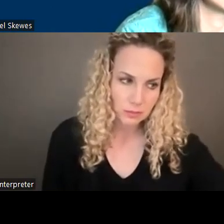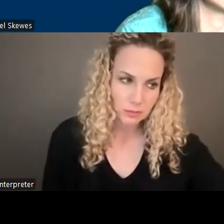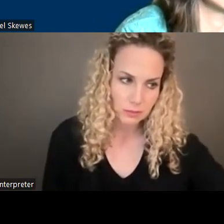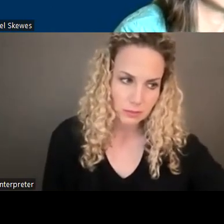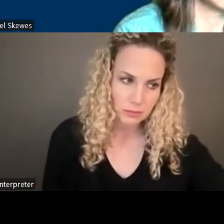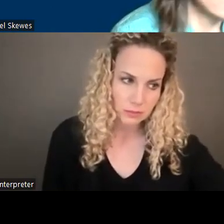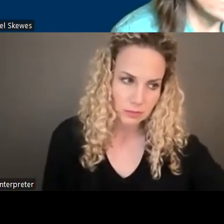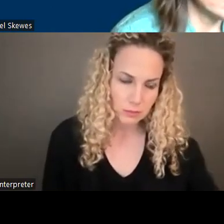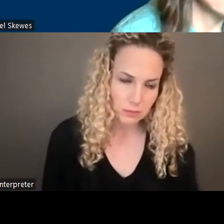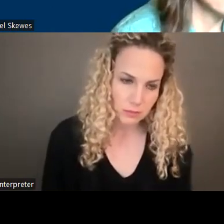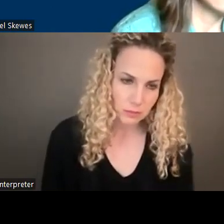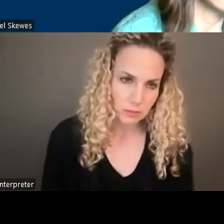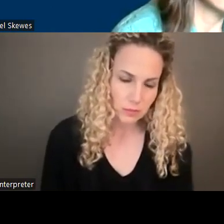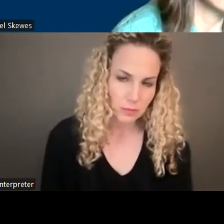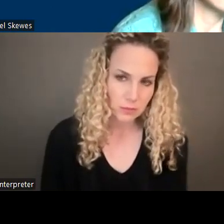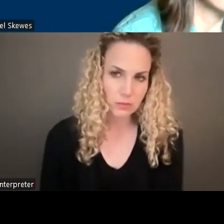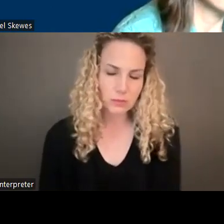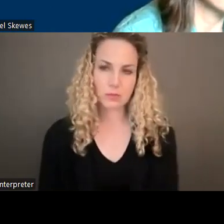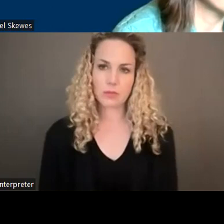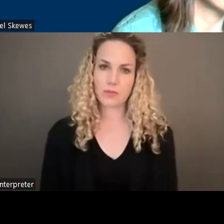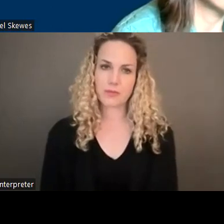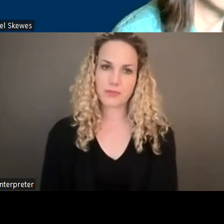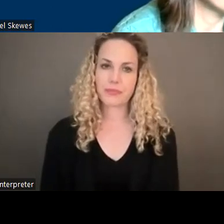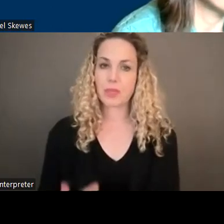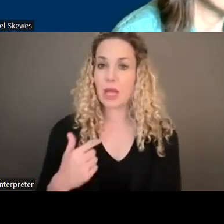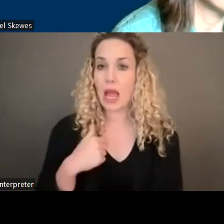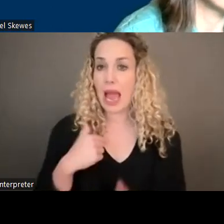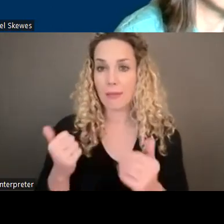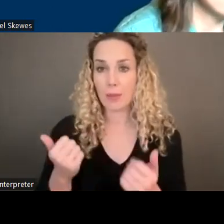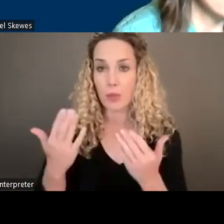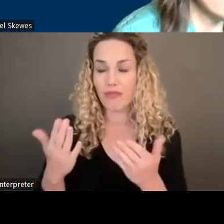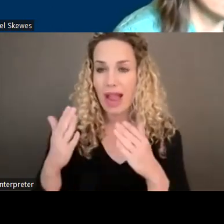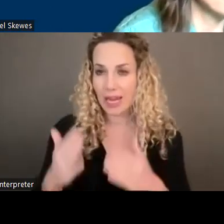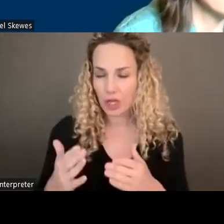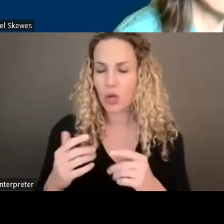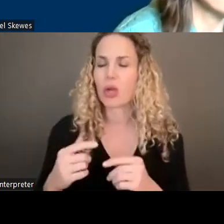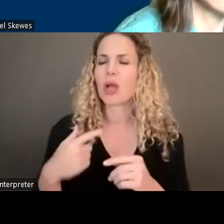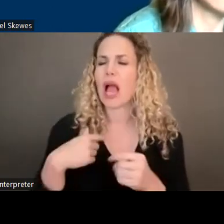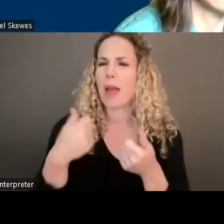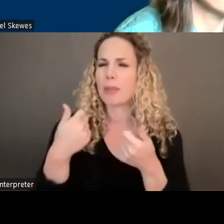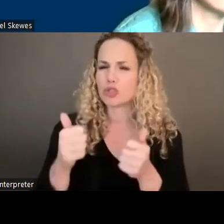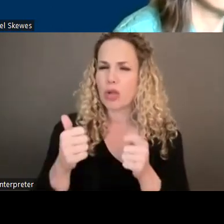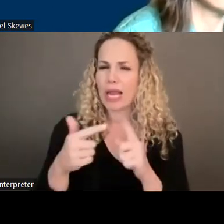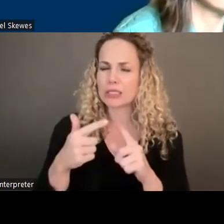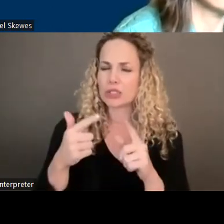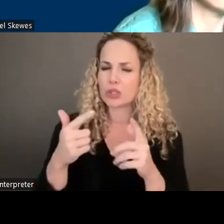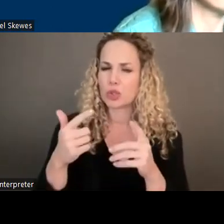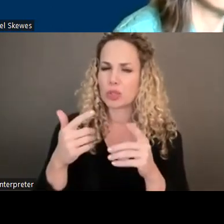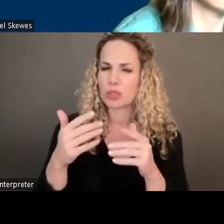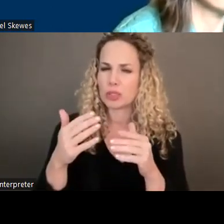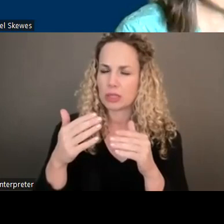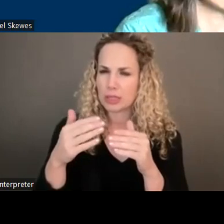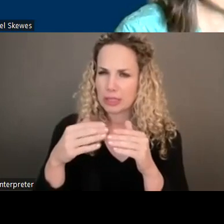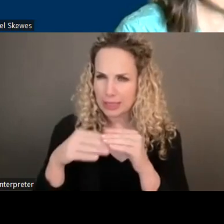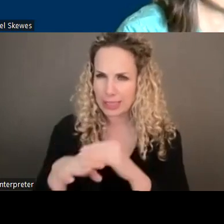yo soy proveedora y apenas estoy entrando a estos programas de ayuda. ¿Se puede entrar a